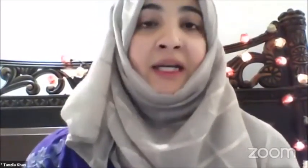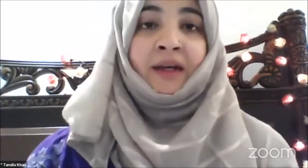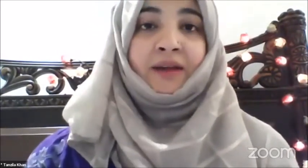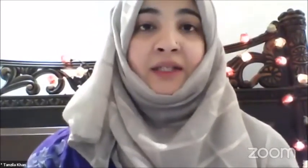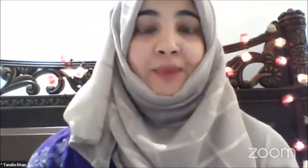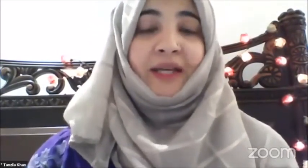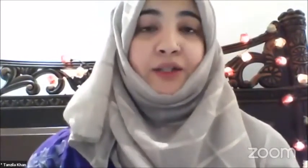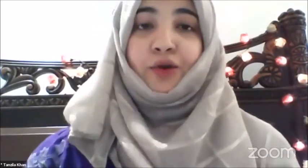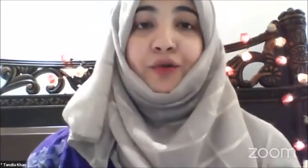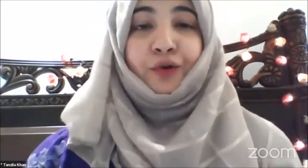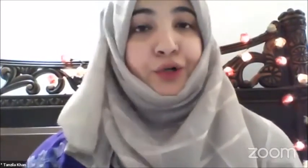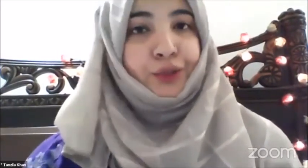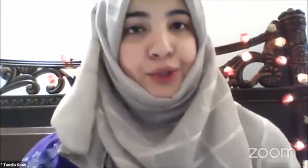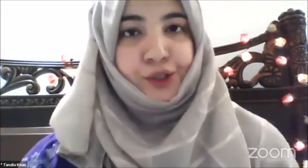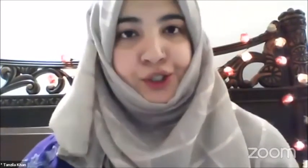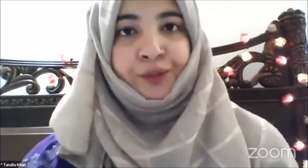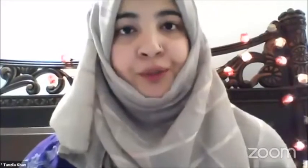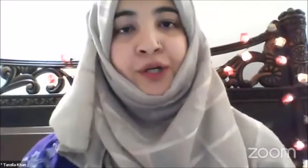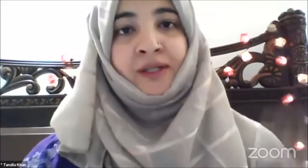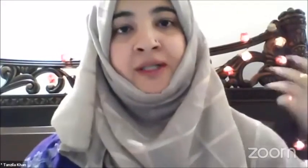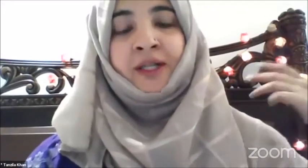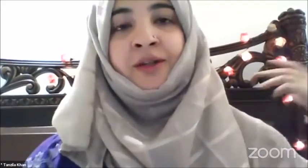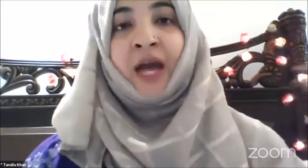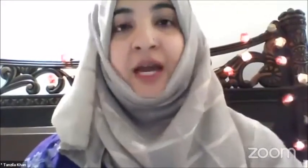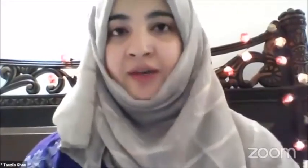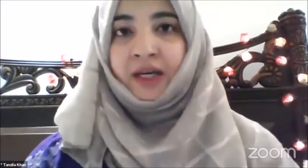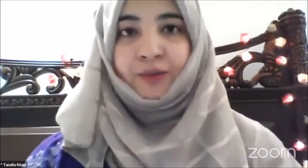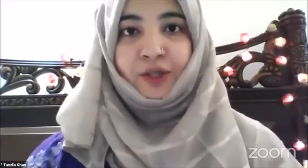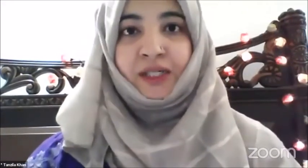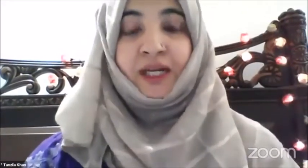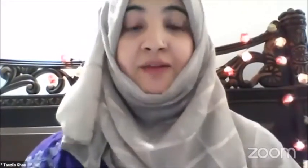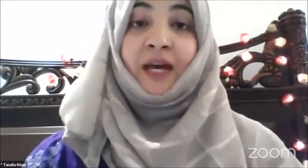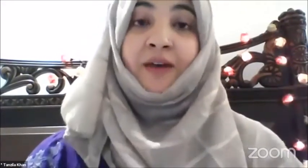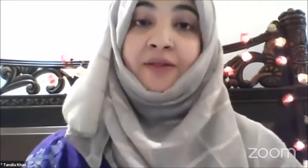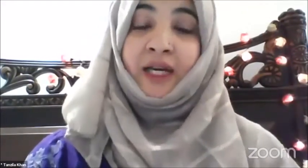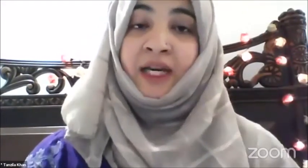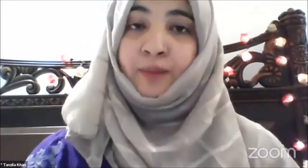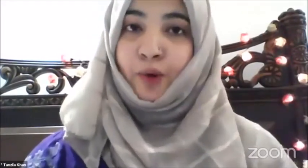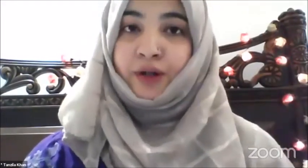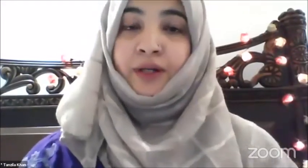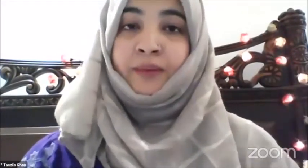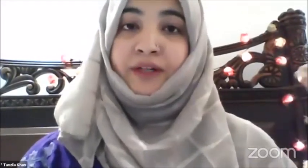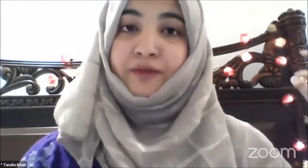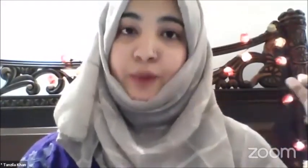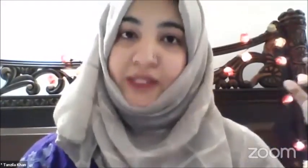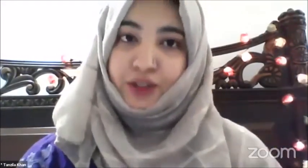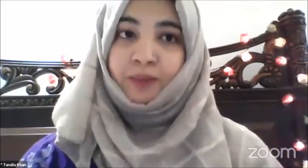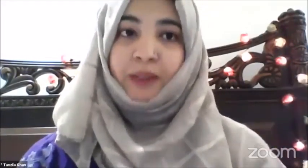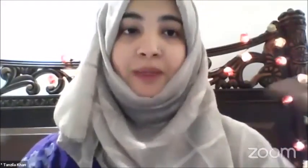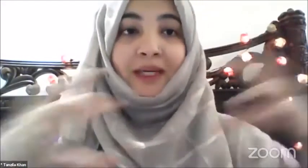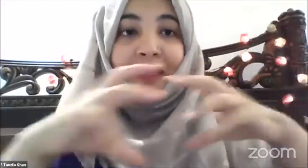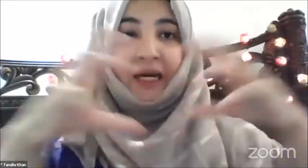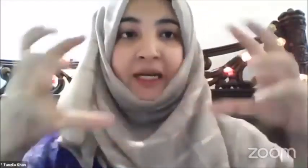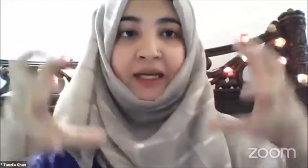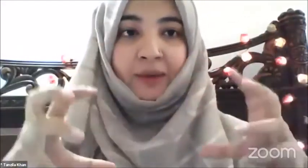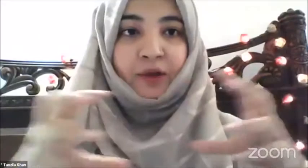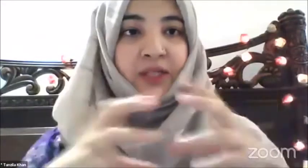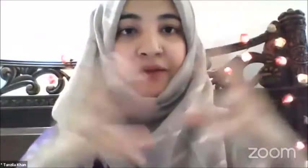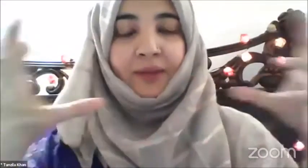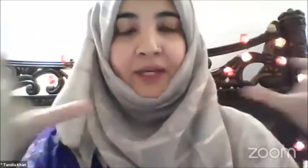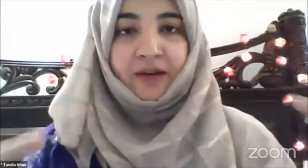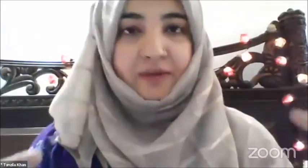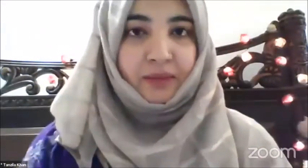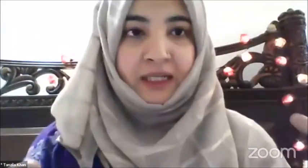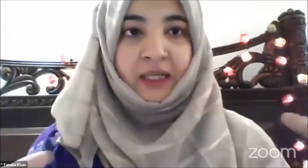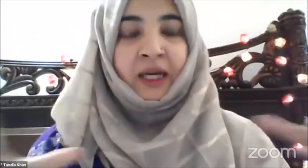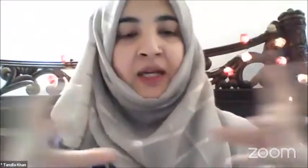particularly the space of entrepreneurship, because it's a thriving community and we have really important, influential people in that area, because